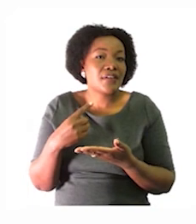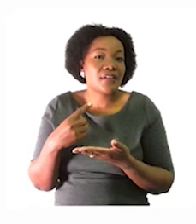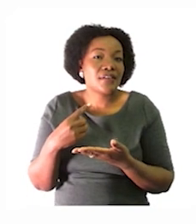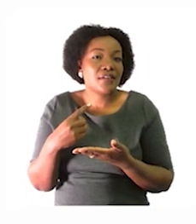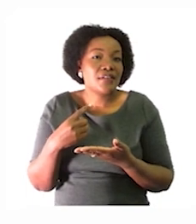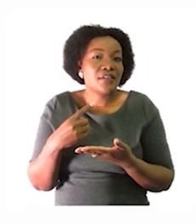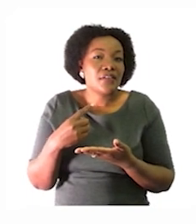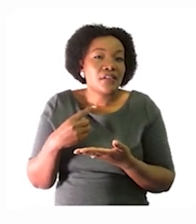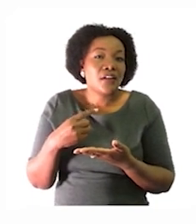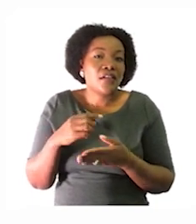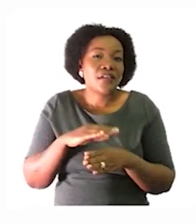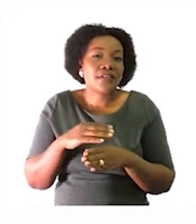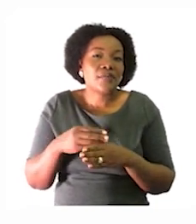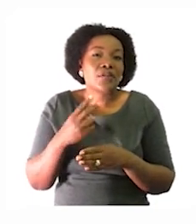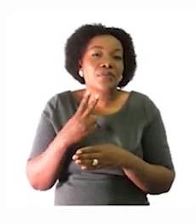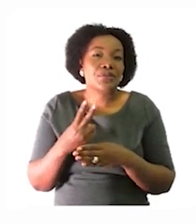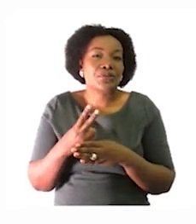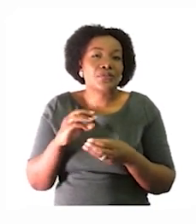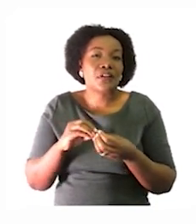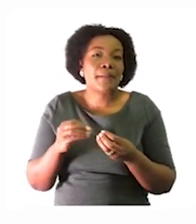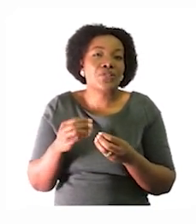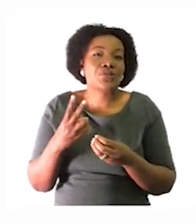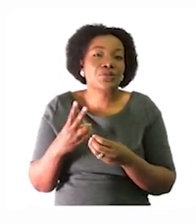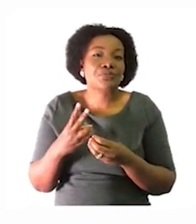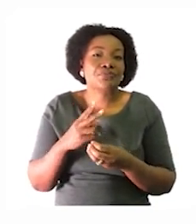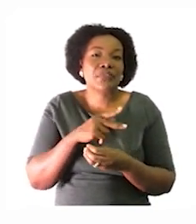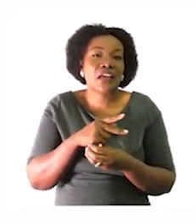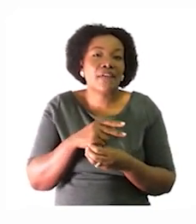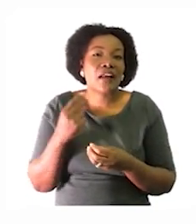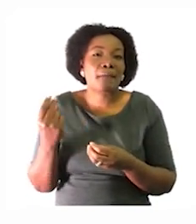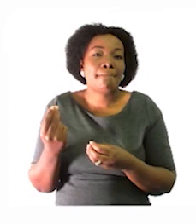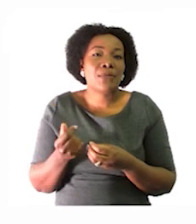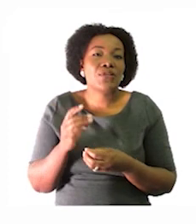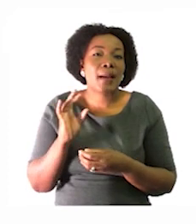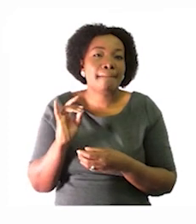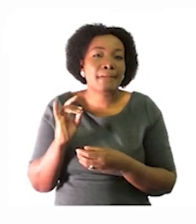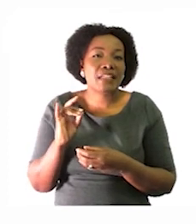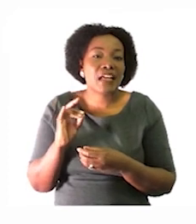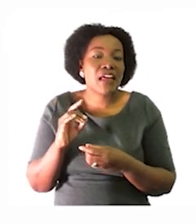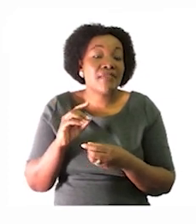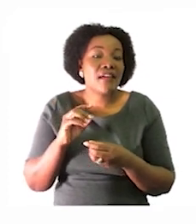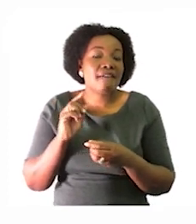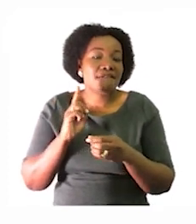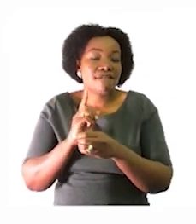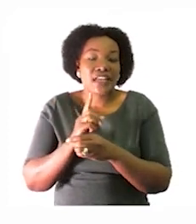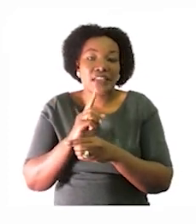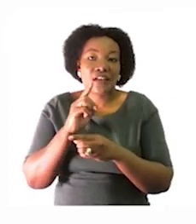number 2. It says, Kevin bought Matangara at stall